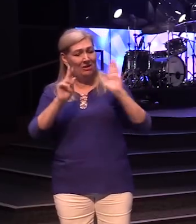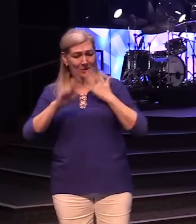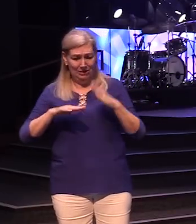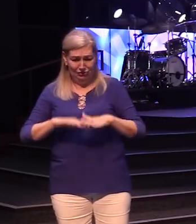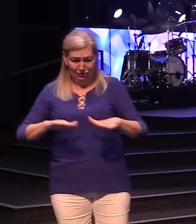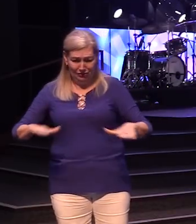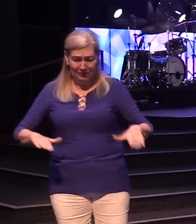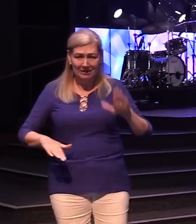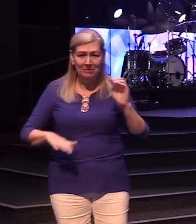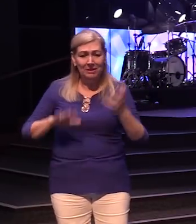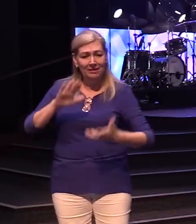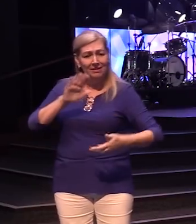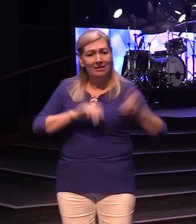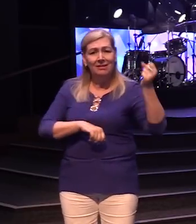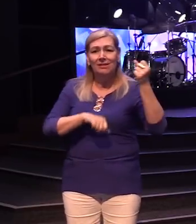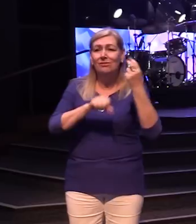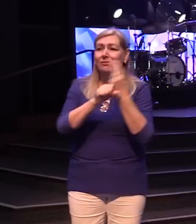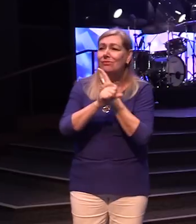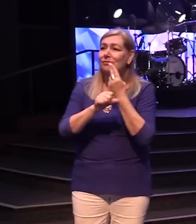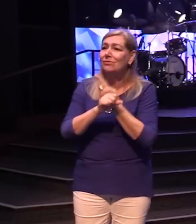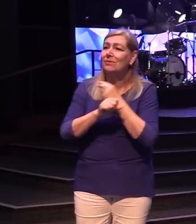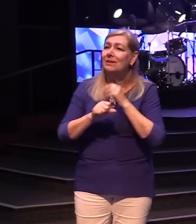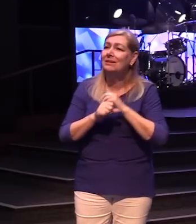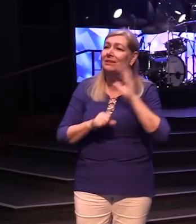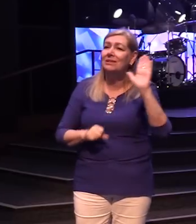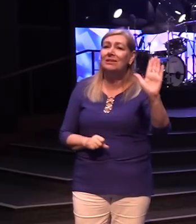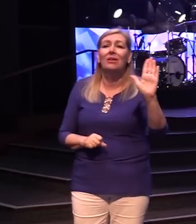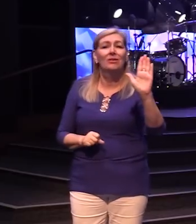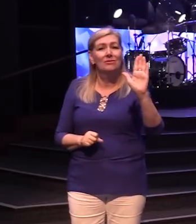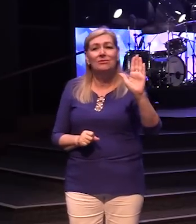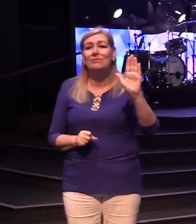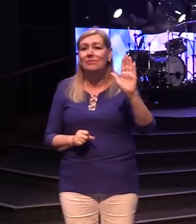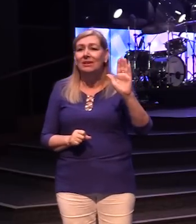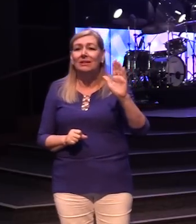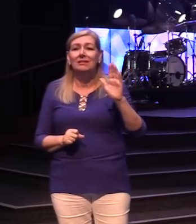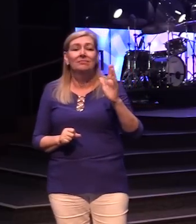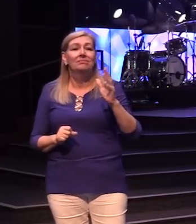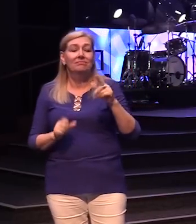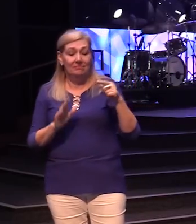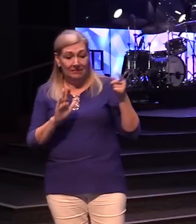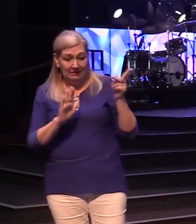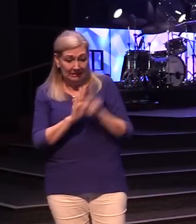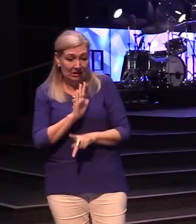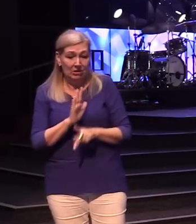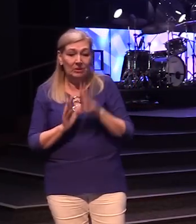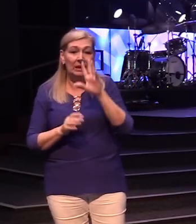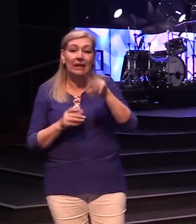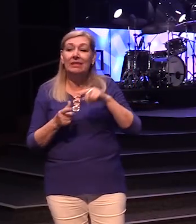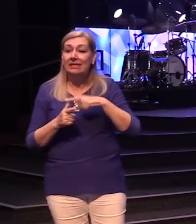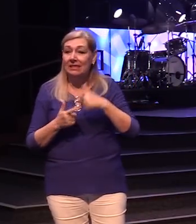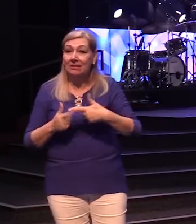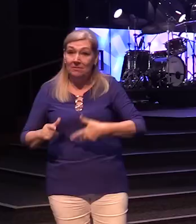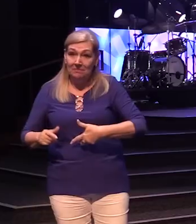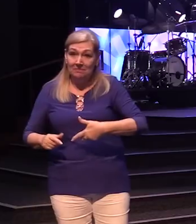children to be slain in their mother's wombs and mutilated in childhood.